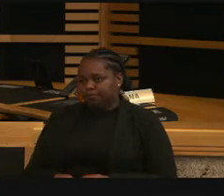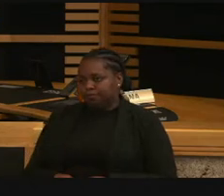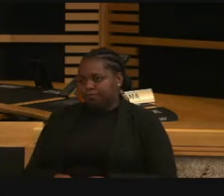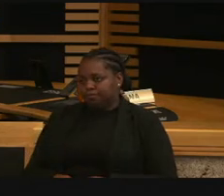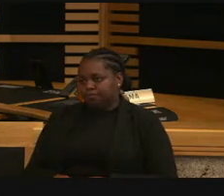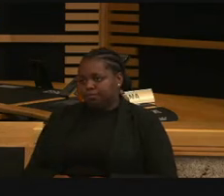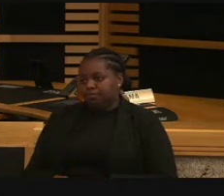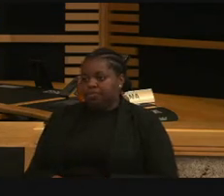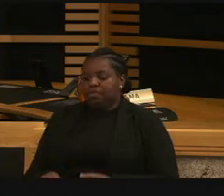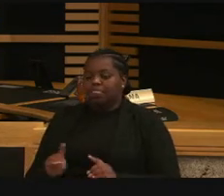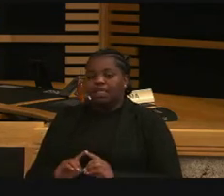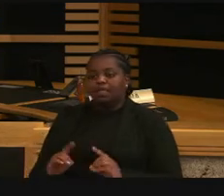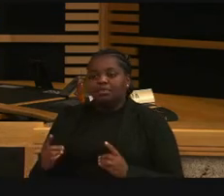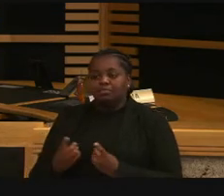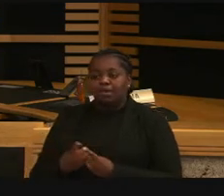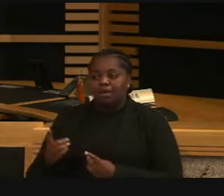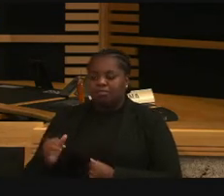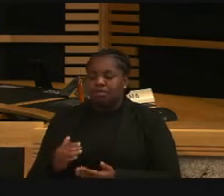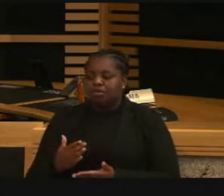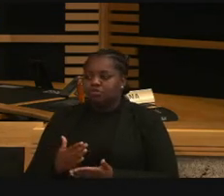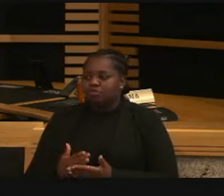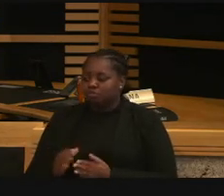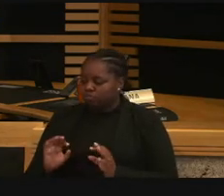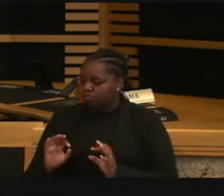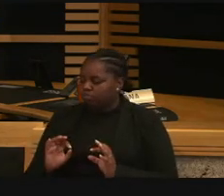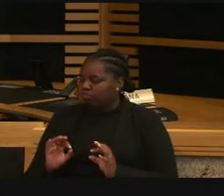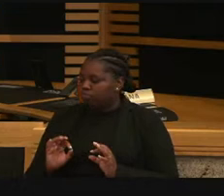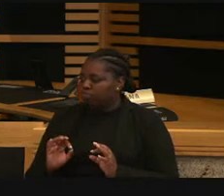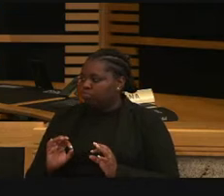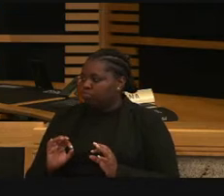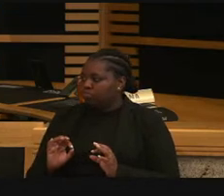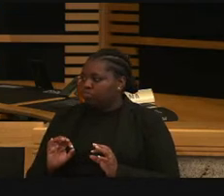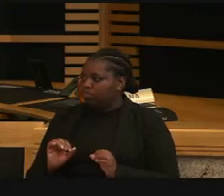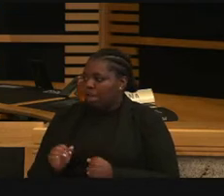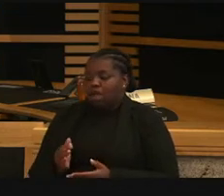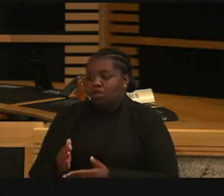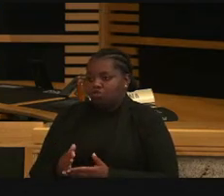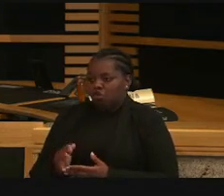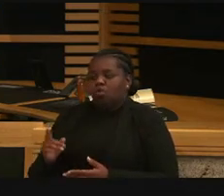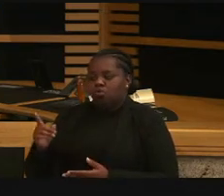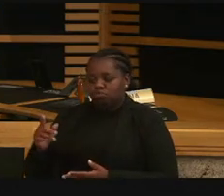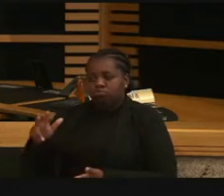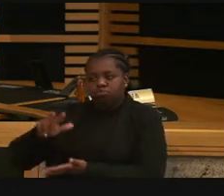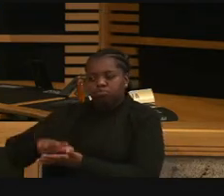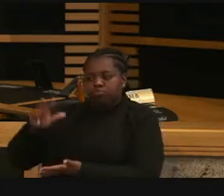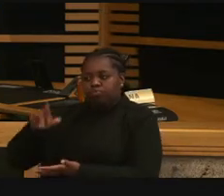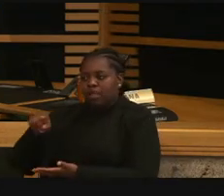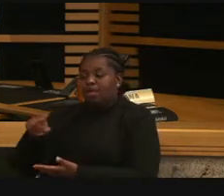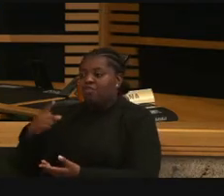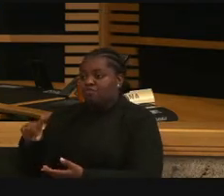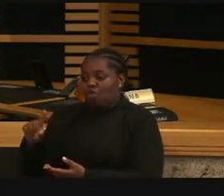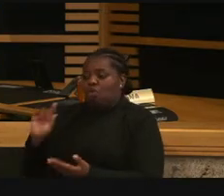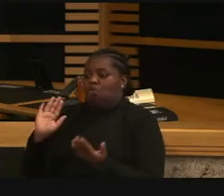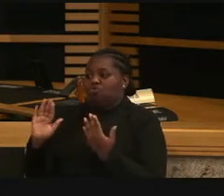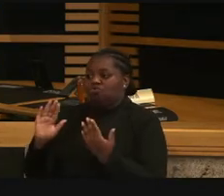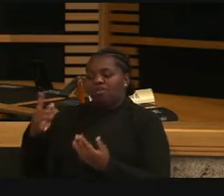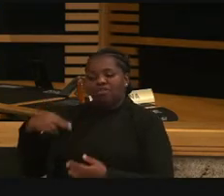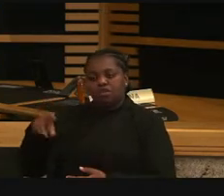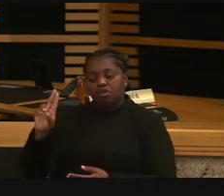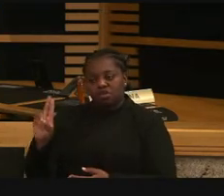The department must consider decentralizing the procurement of traffic officers'